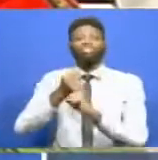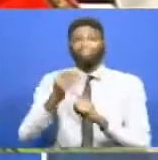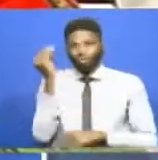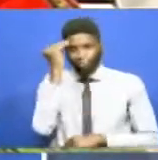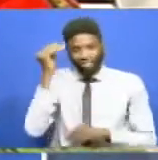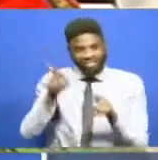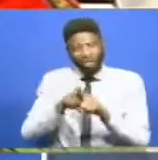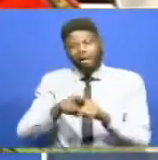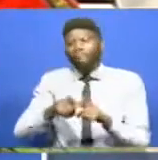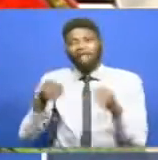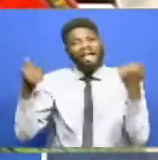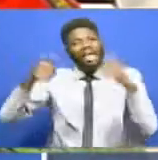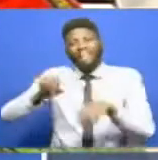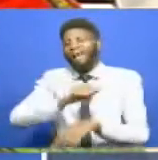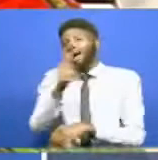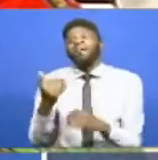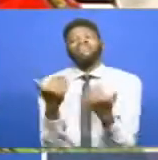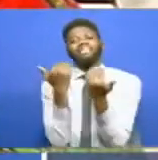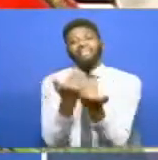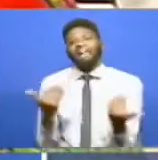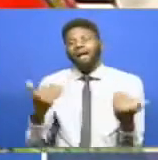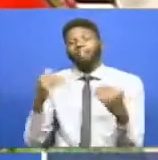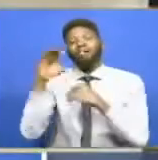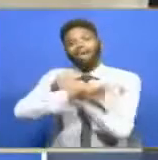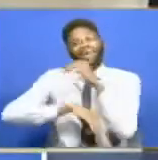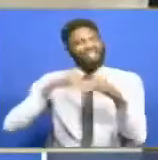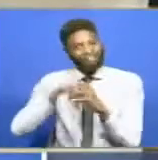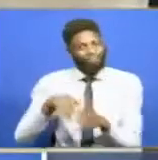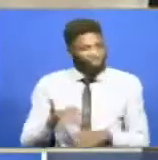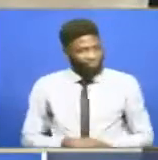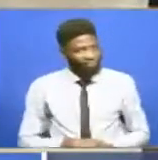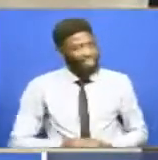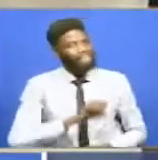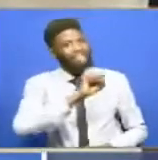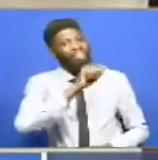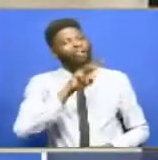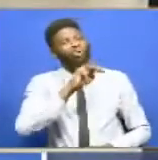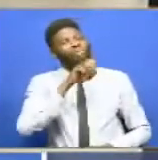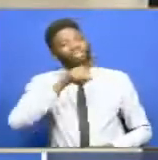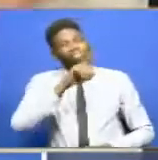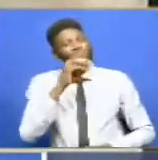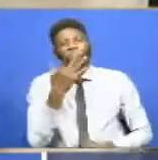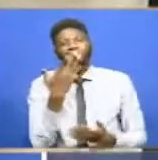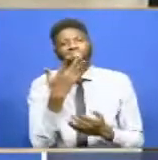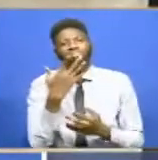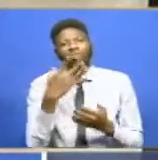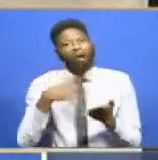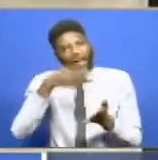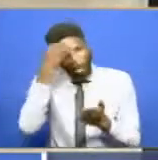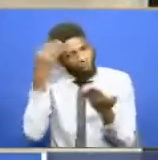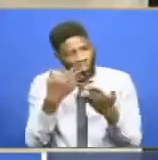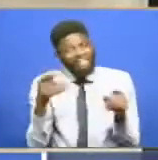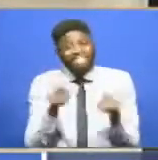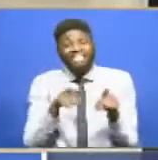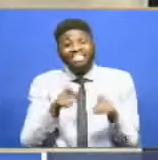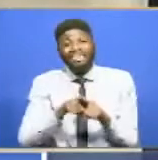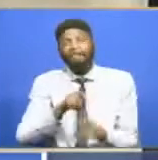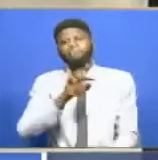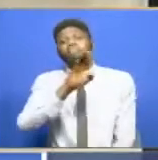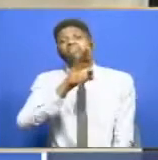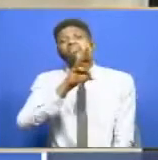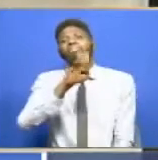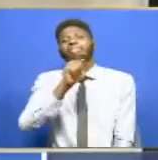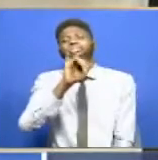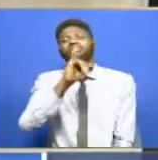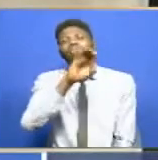rest of every other child in the country. Salome, where do you go to school? And is what Beaches is saying that people who go